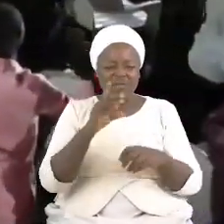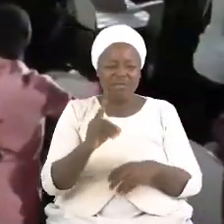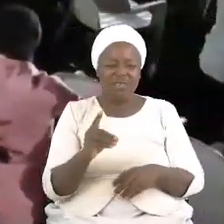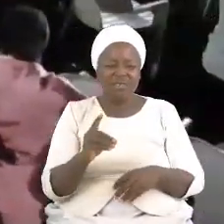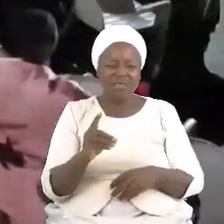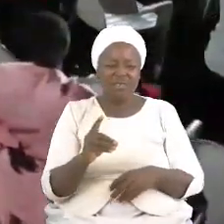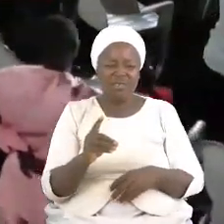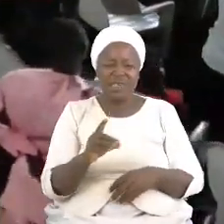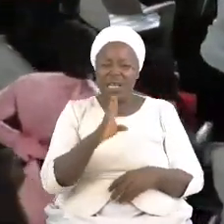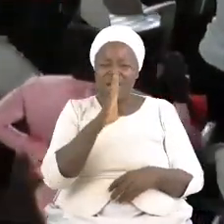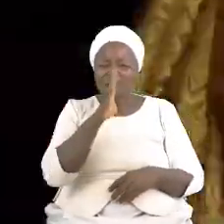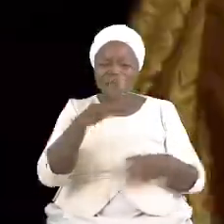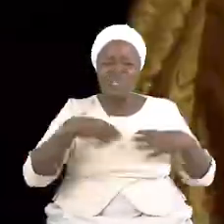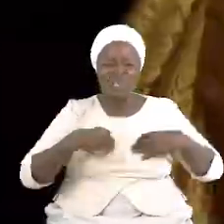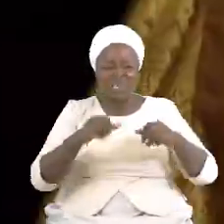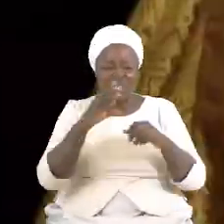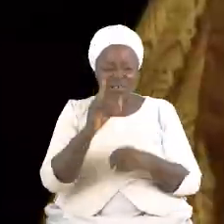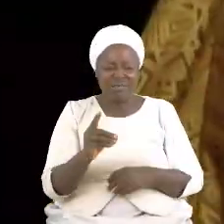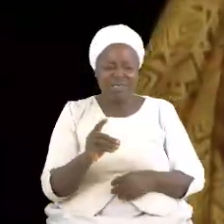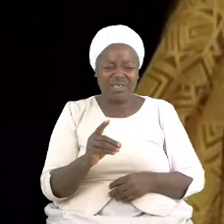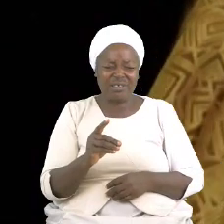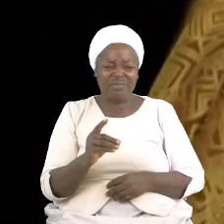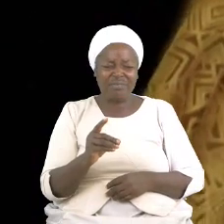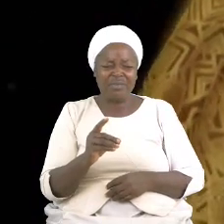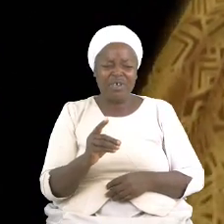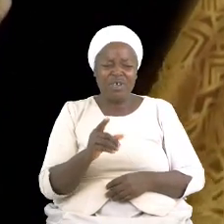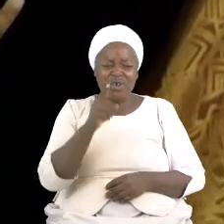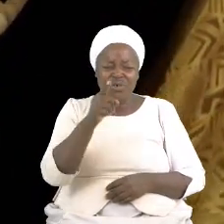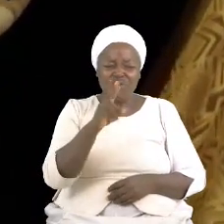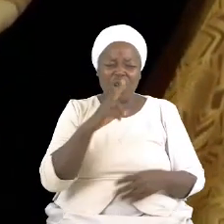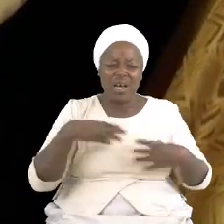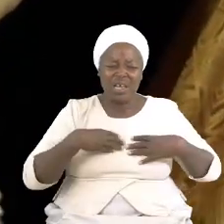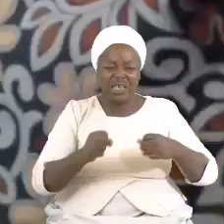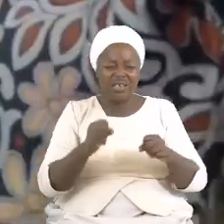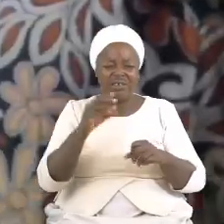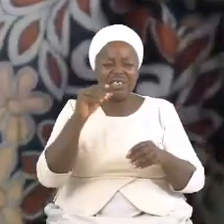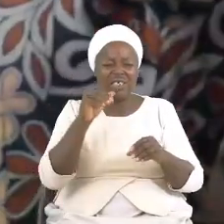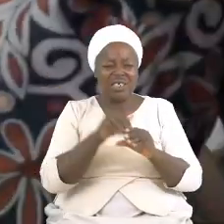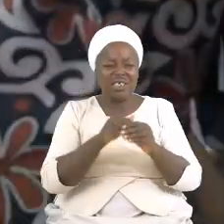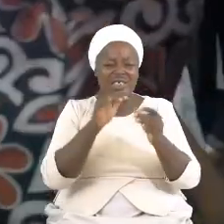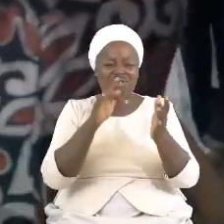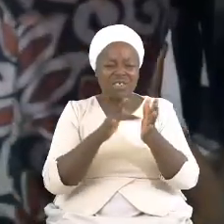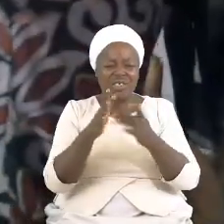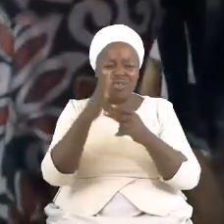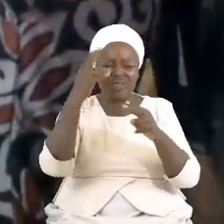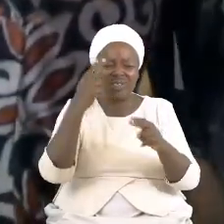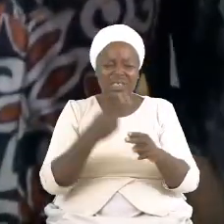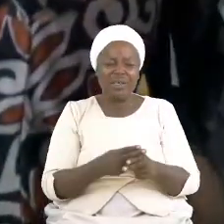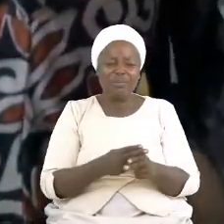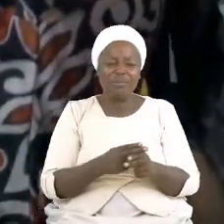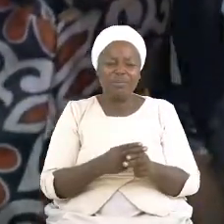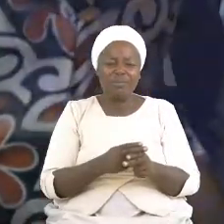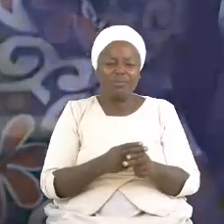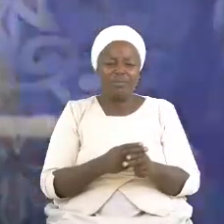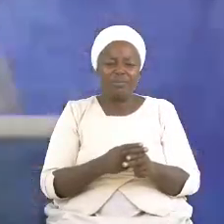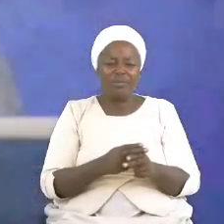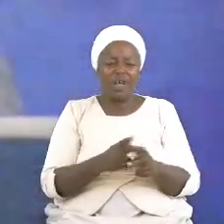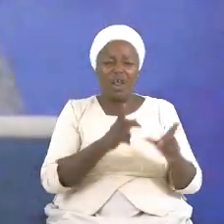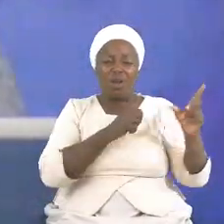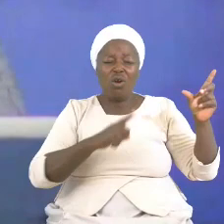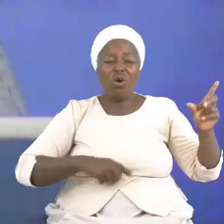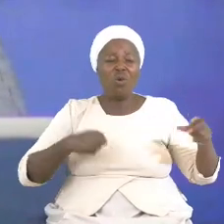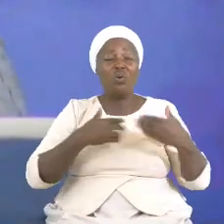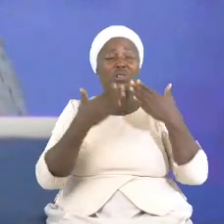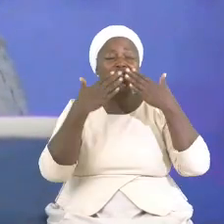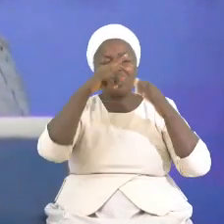Be healed. You are healed in Jesus' name. Lord, we thank you because we know it